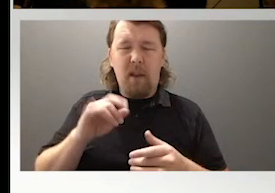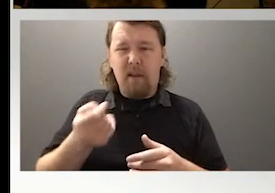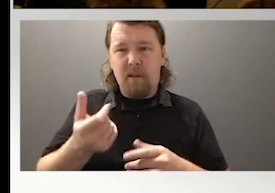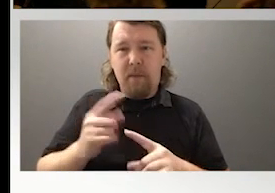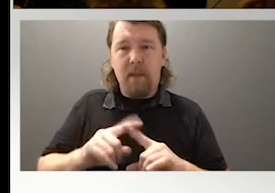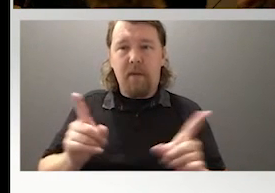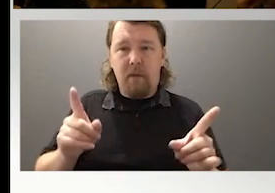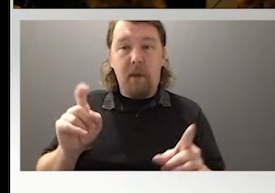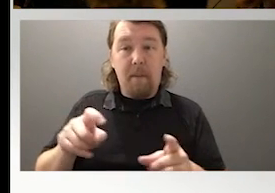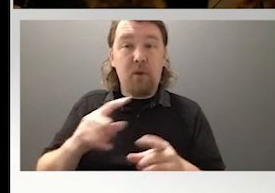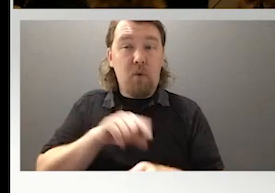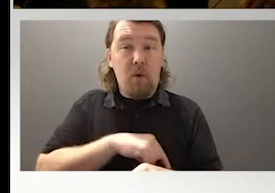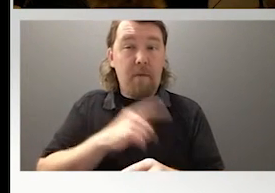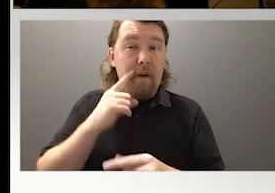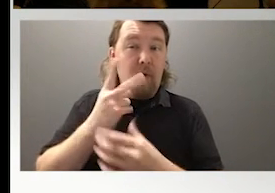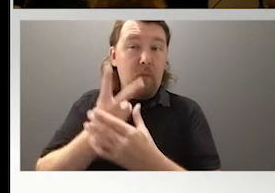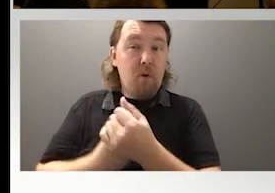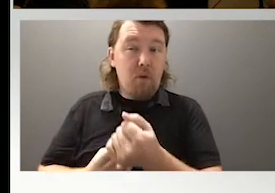be eligible for both.